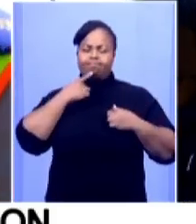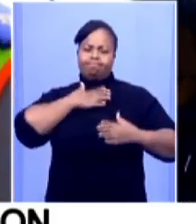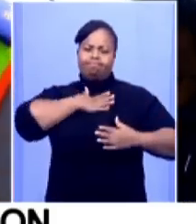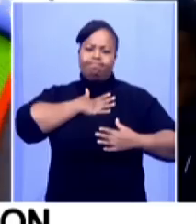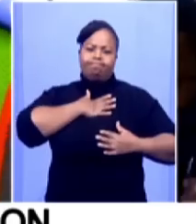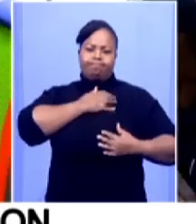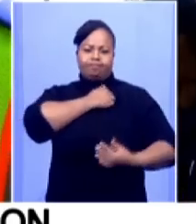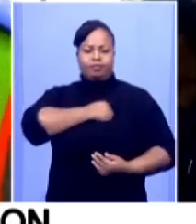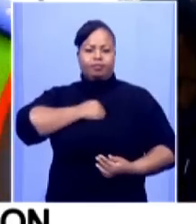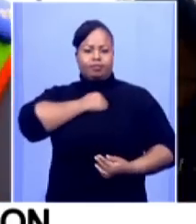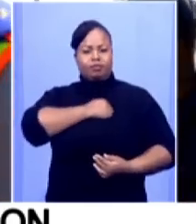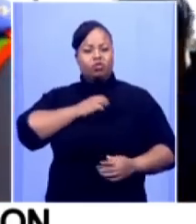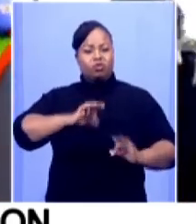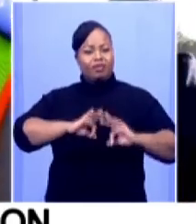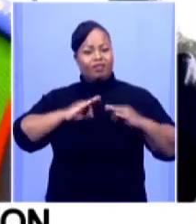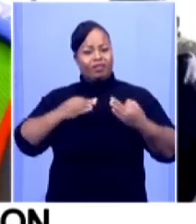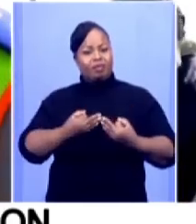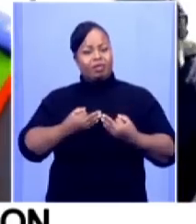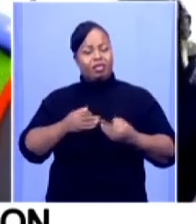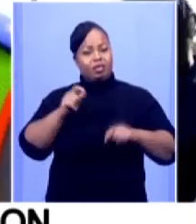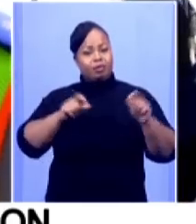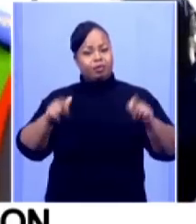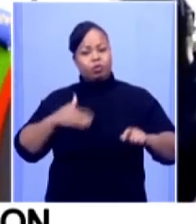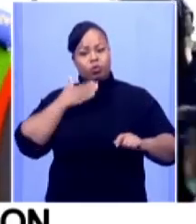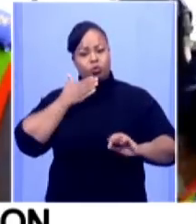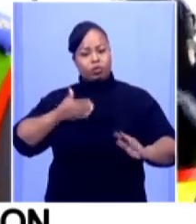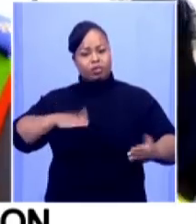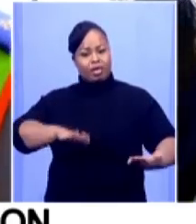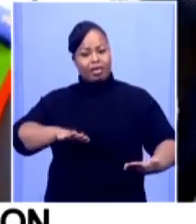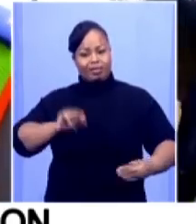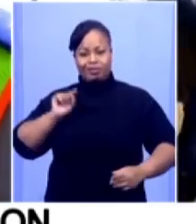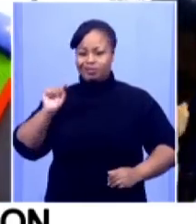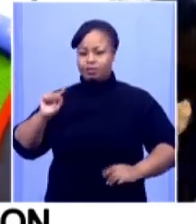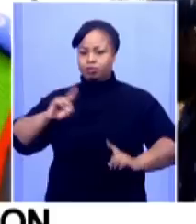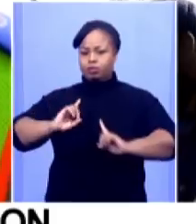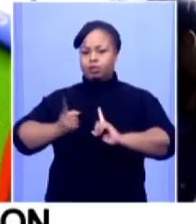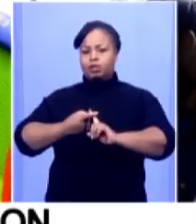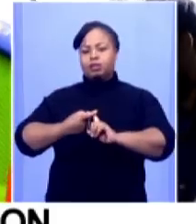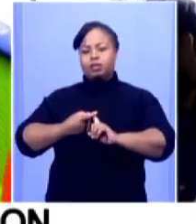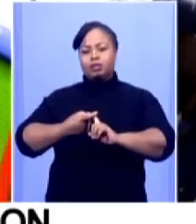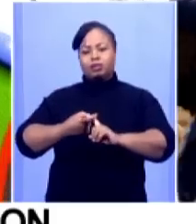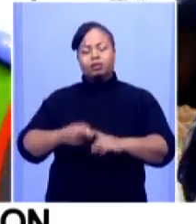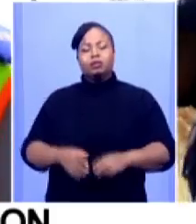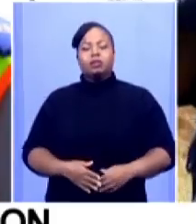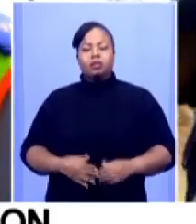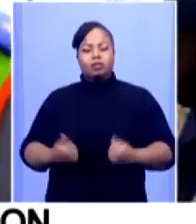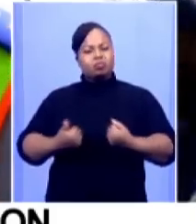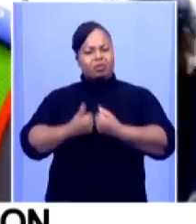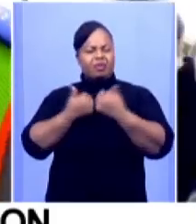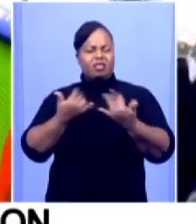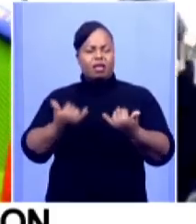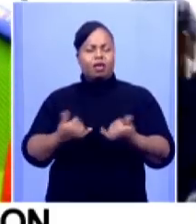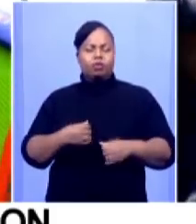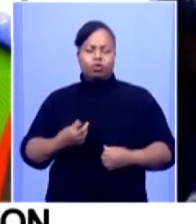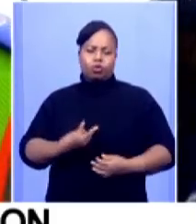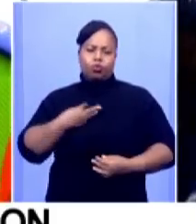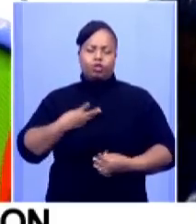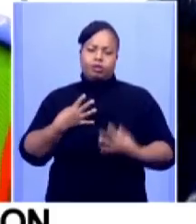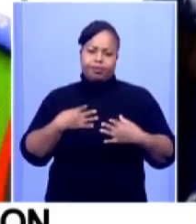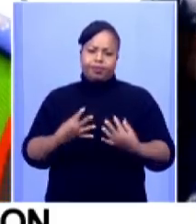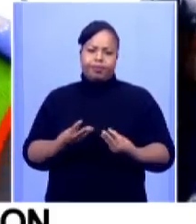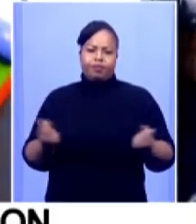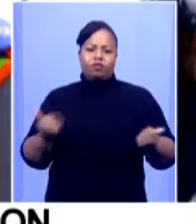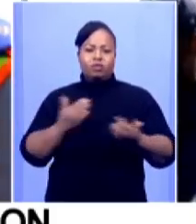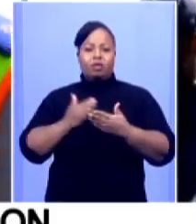to the families, those who deceased in this particular accident scene, and again is wishing speedy recovery to those who are